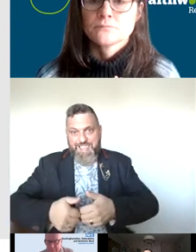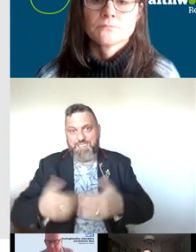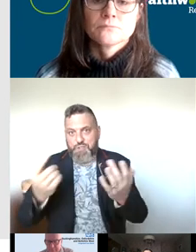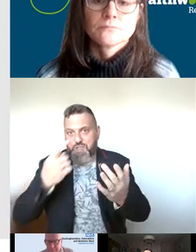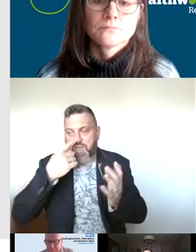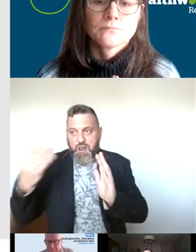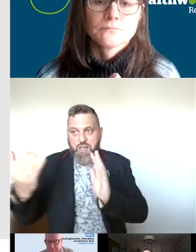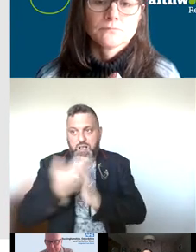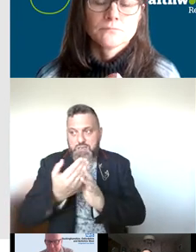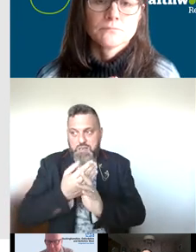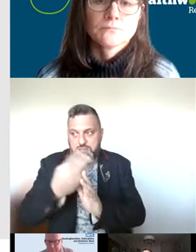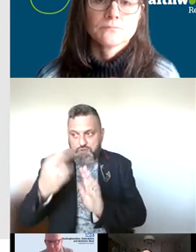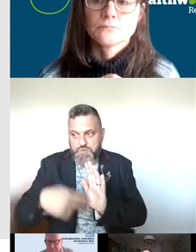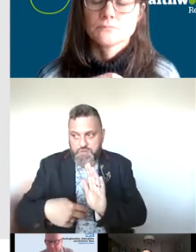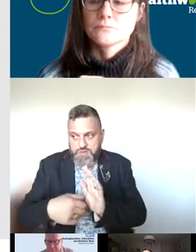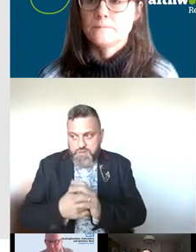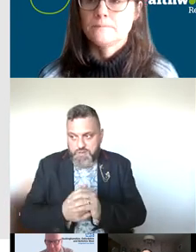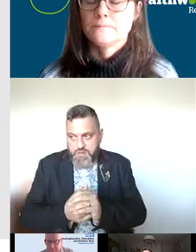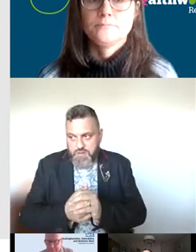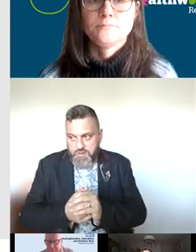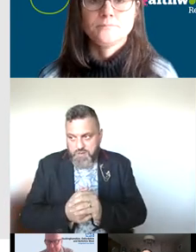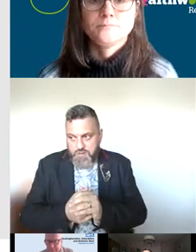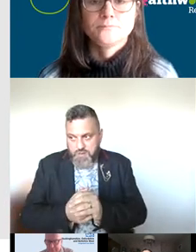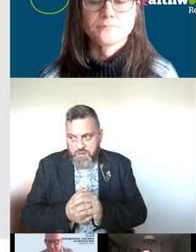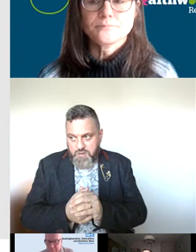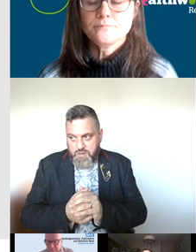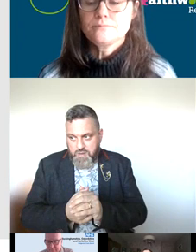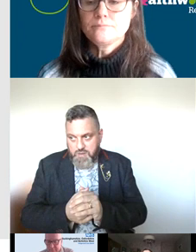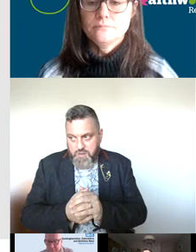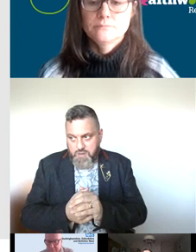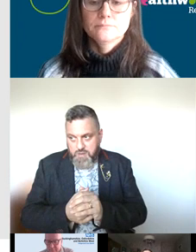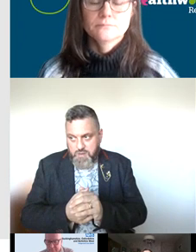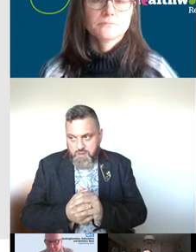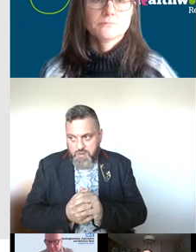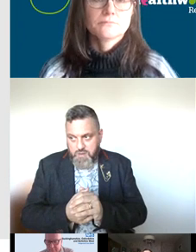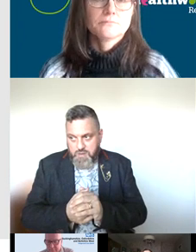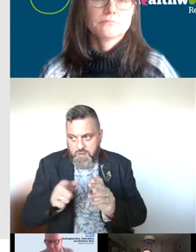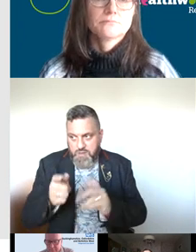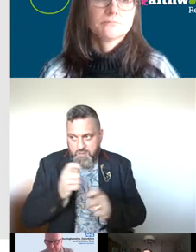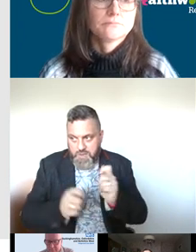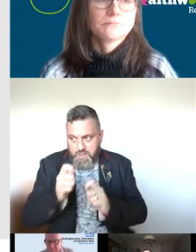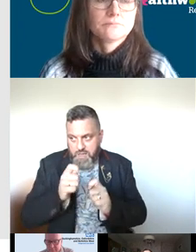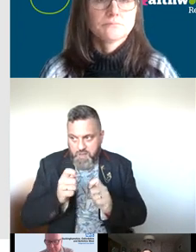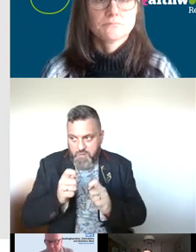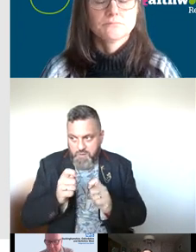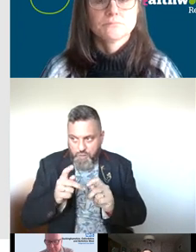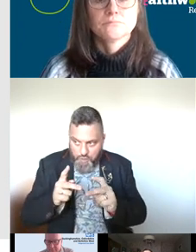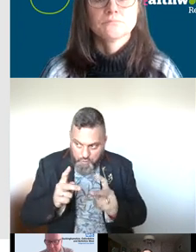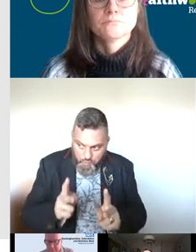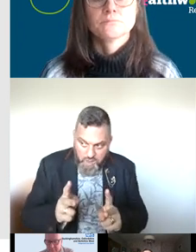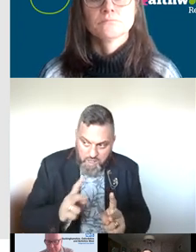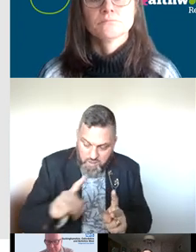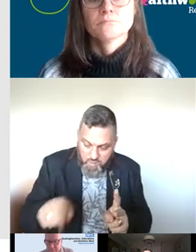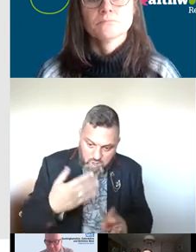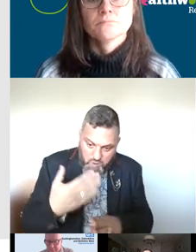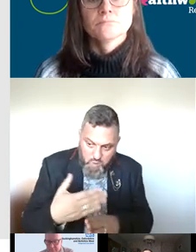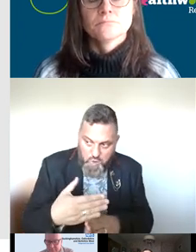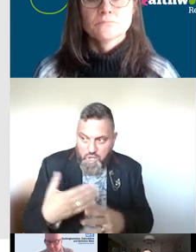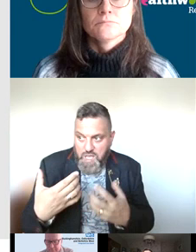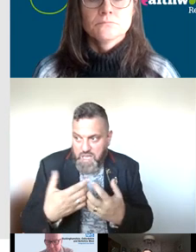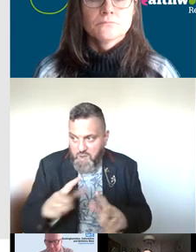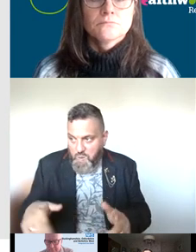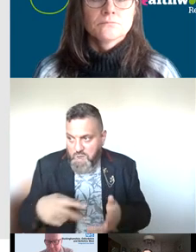access and have a look at. The whole point of this strategy is that it then starts to influence the way in which we work, the way in which we plan